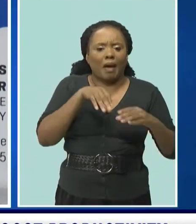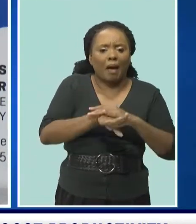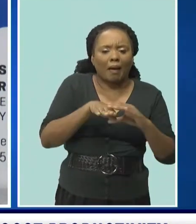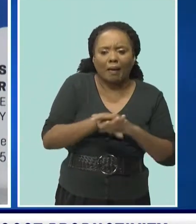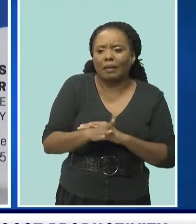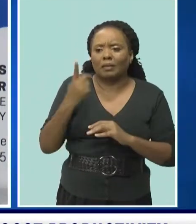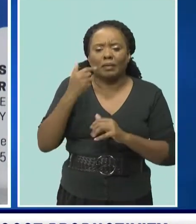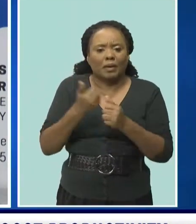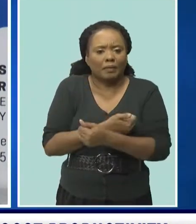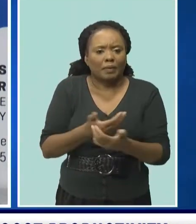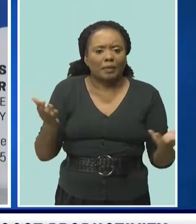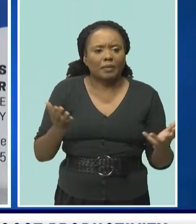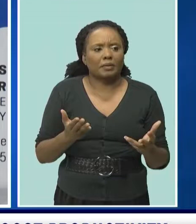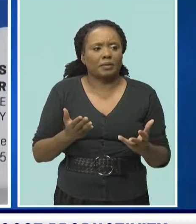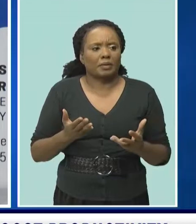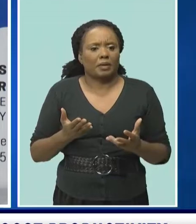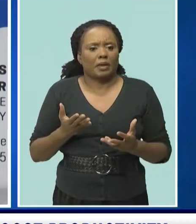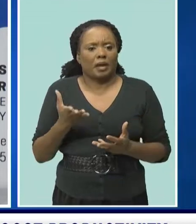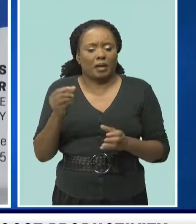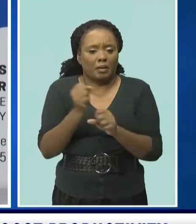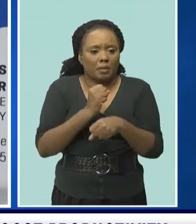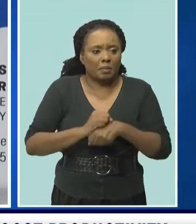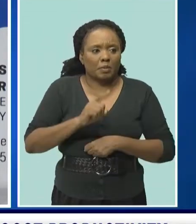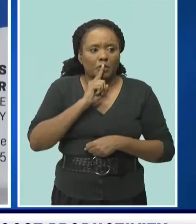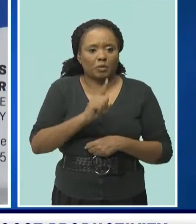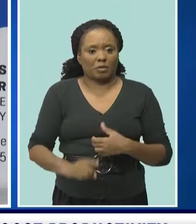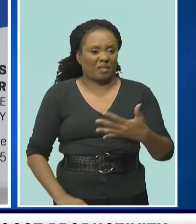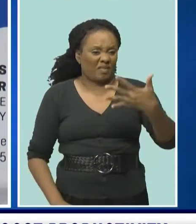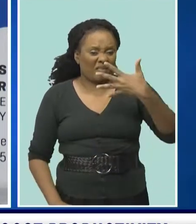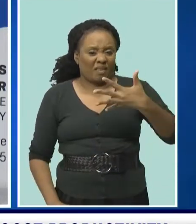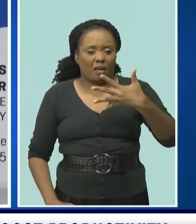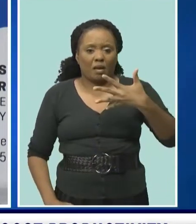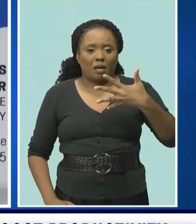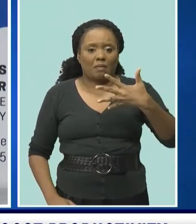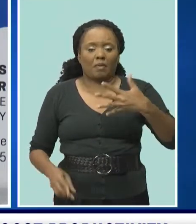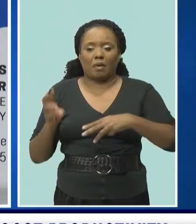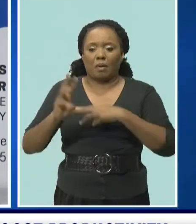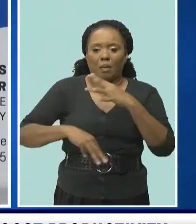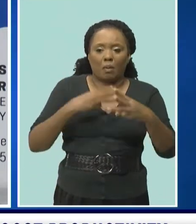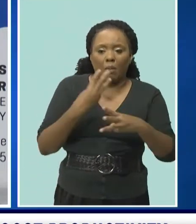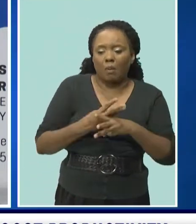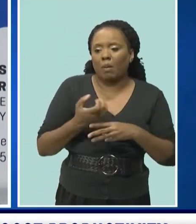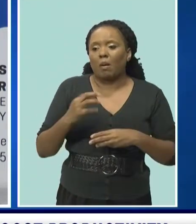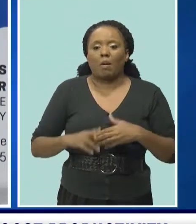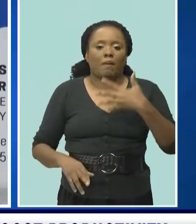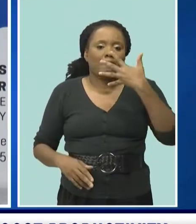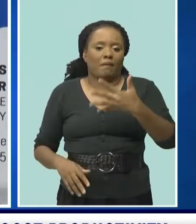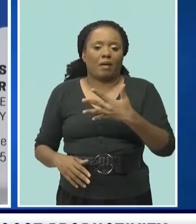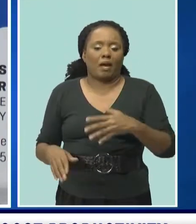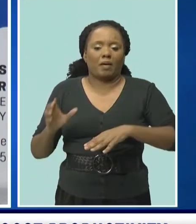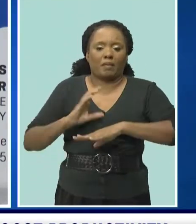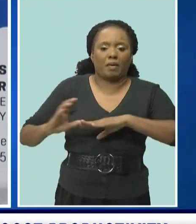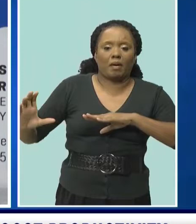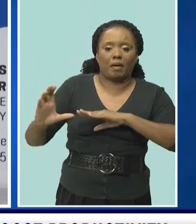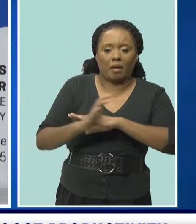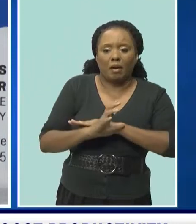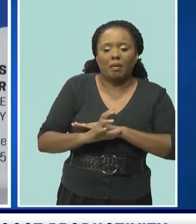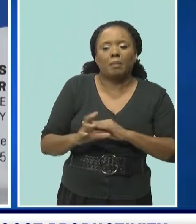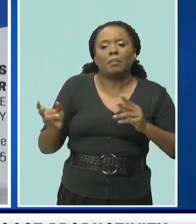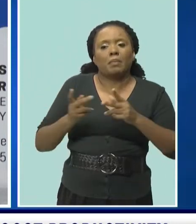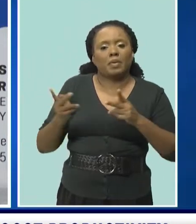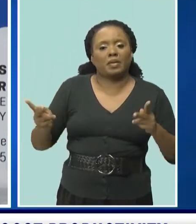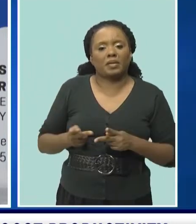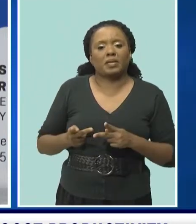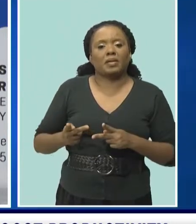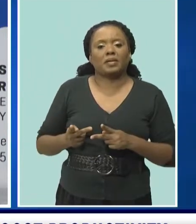to get at least 5 major global or regional headquarters here in the next 3 years that will allow